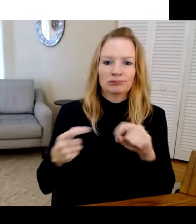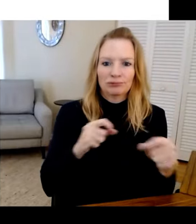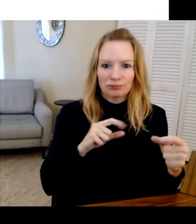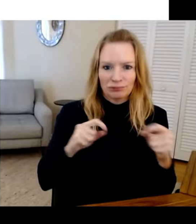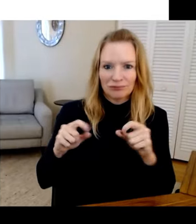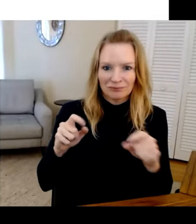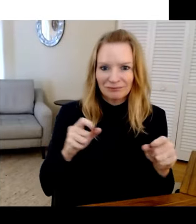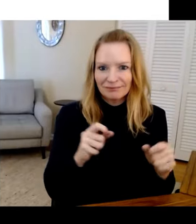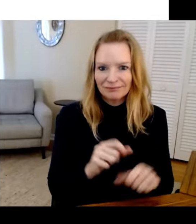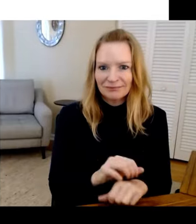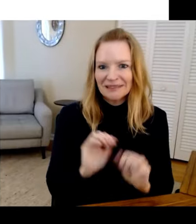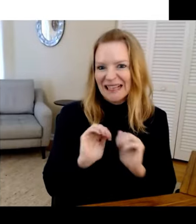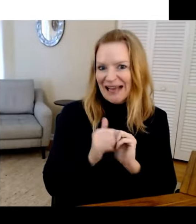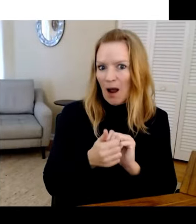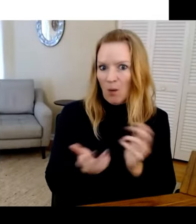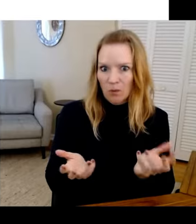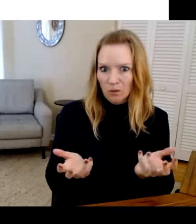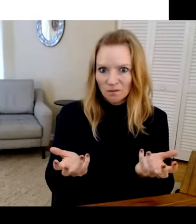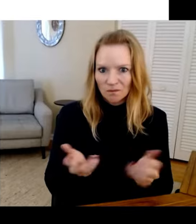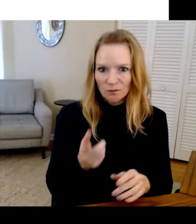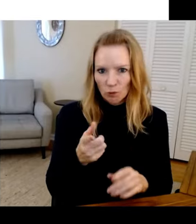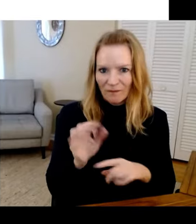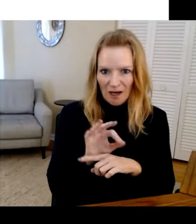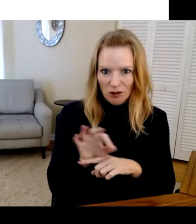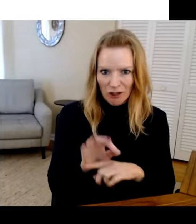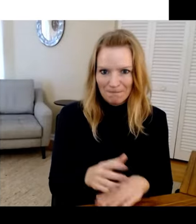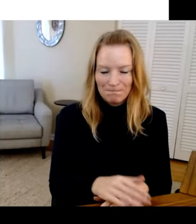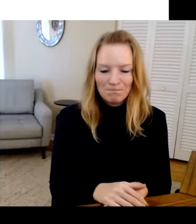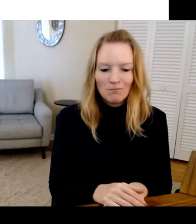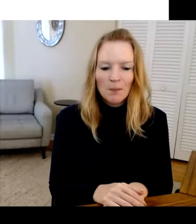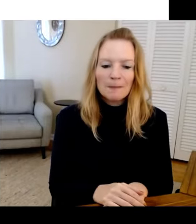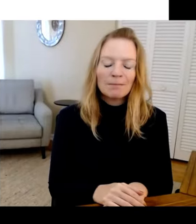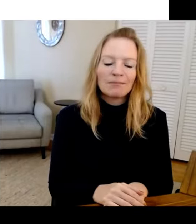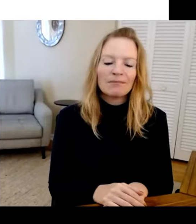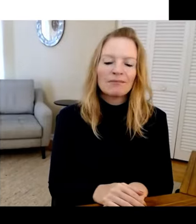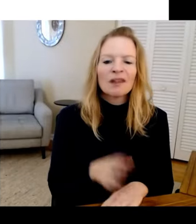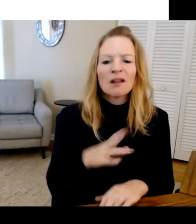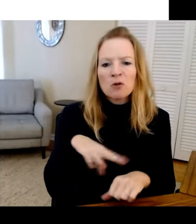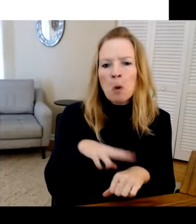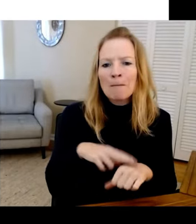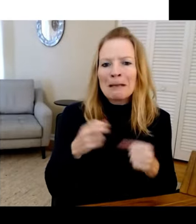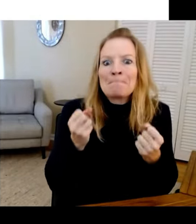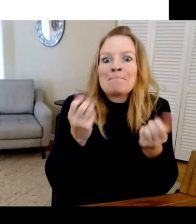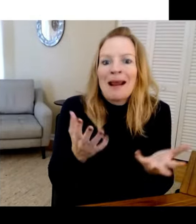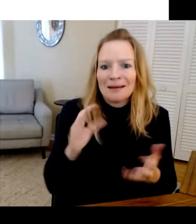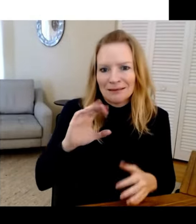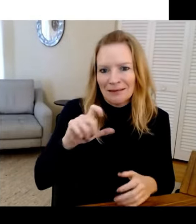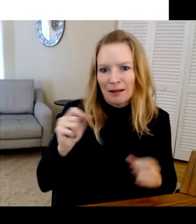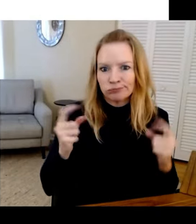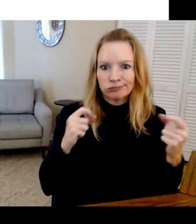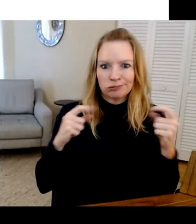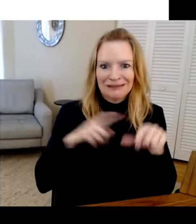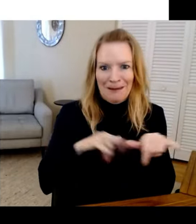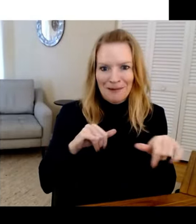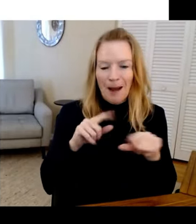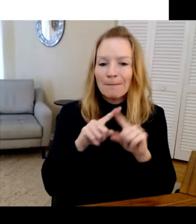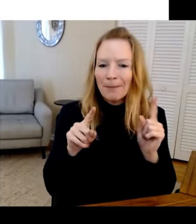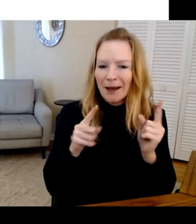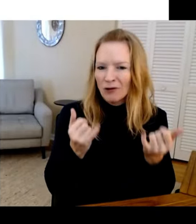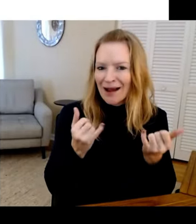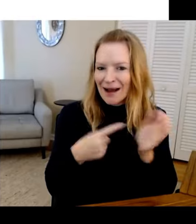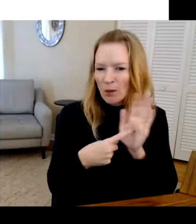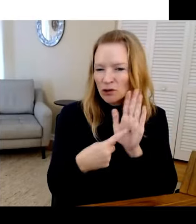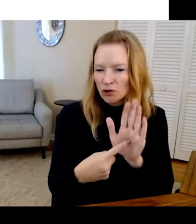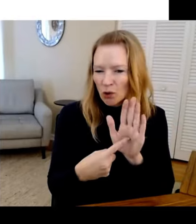everything is set up in that activity of those cells firing off and those functions. Normally, there are many